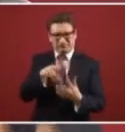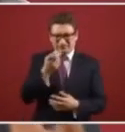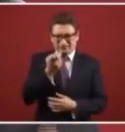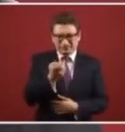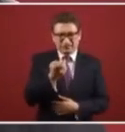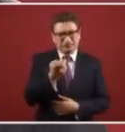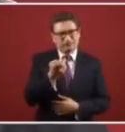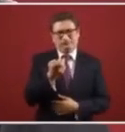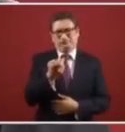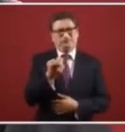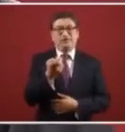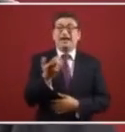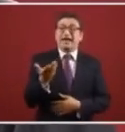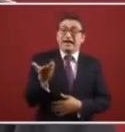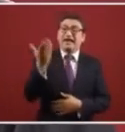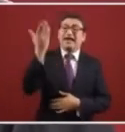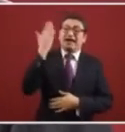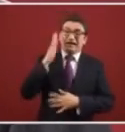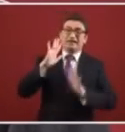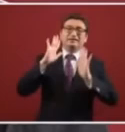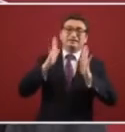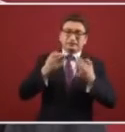ya demostró, has already demonstrated,